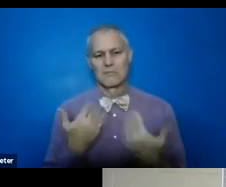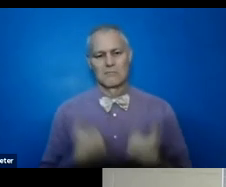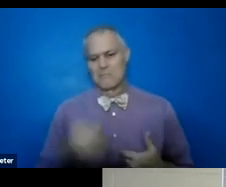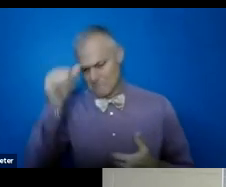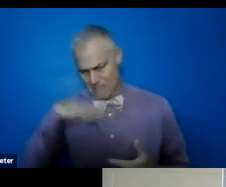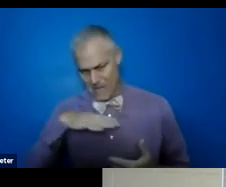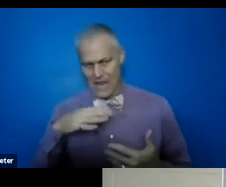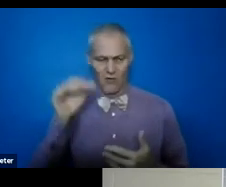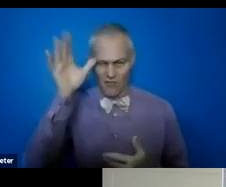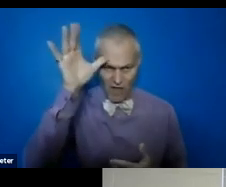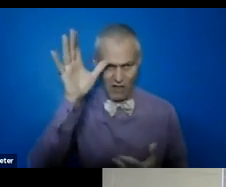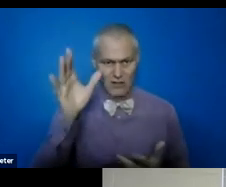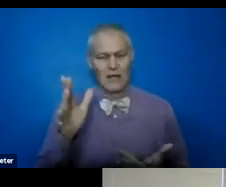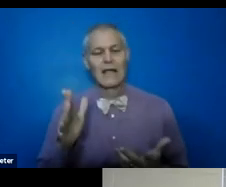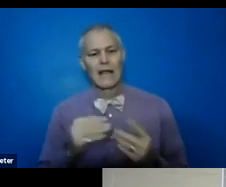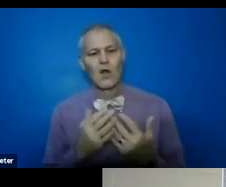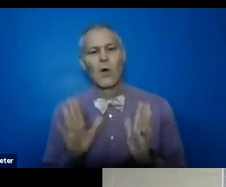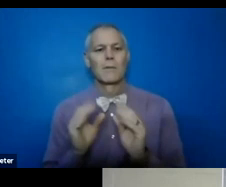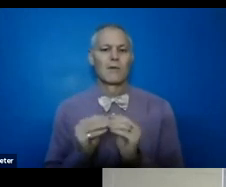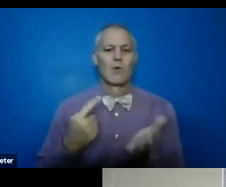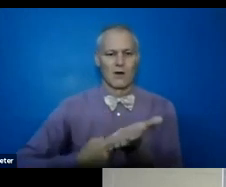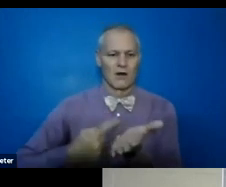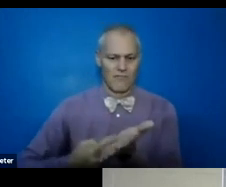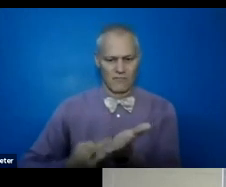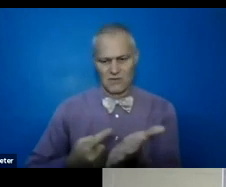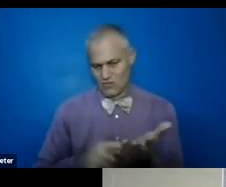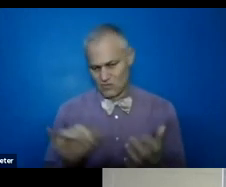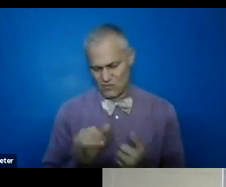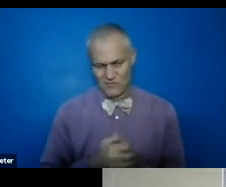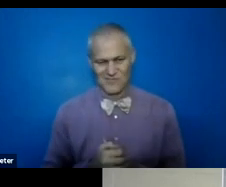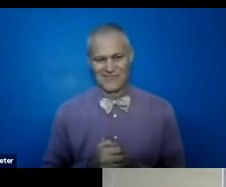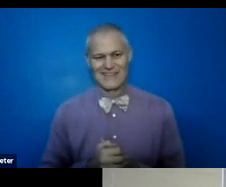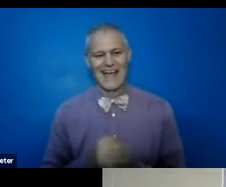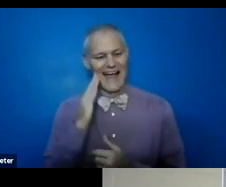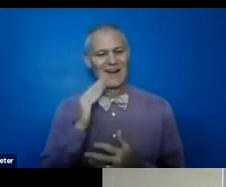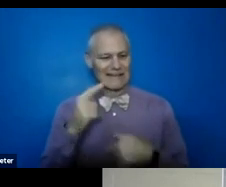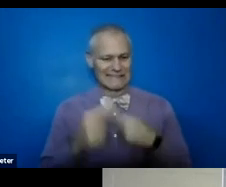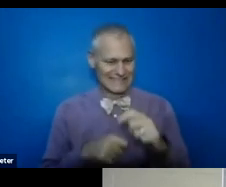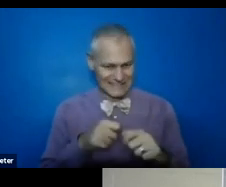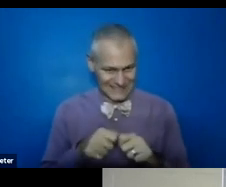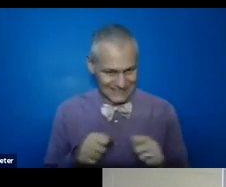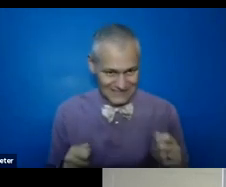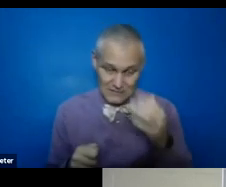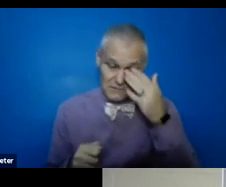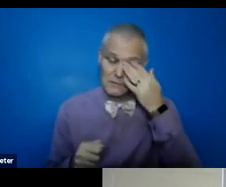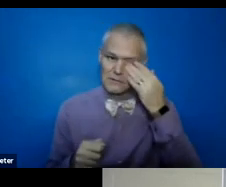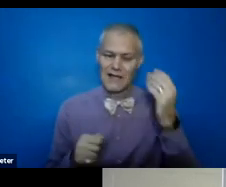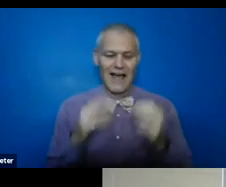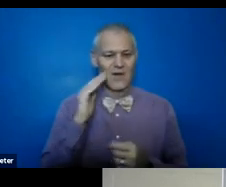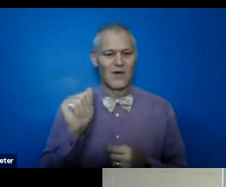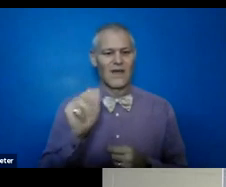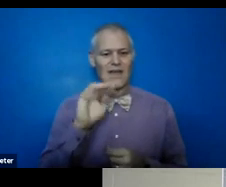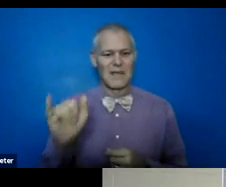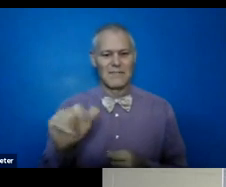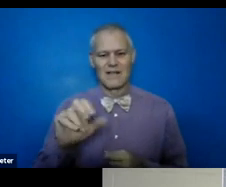you can even open up into more conversations. So I need to cut short there because I know that Amy and Lester will also